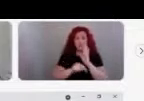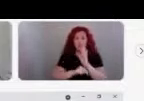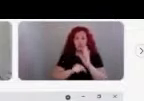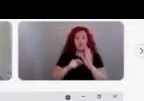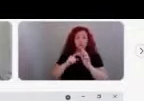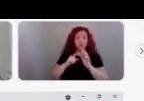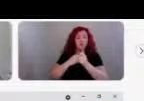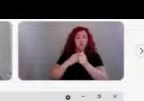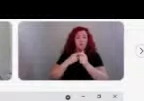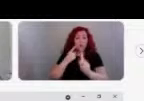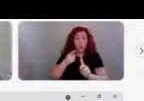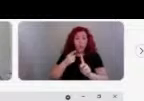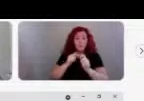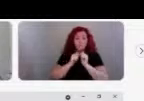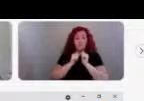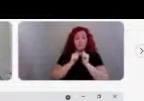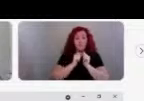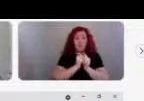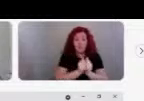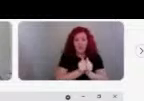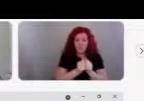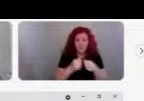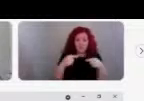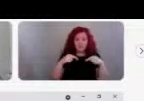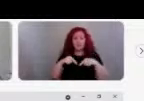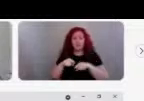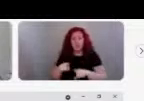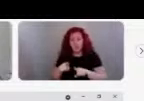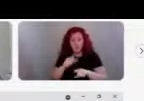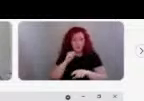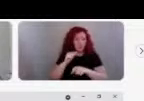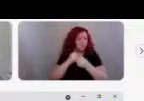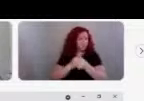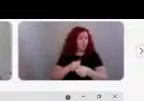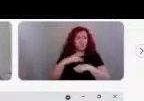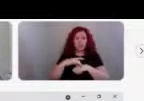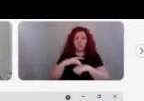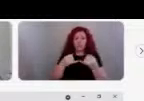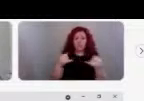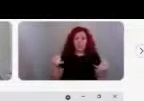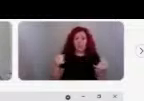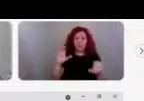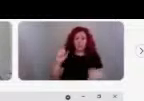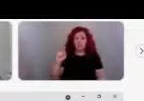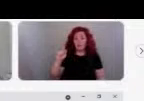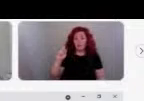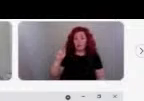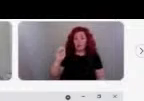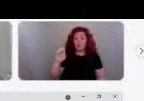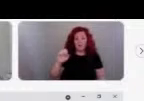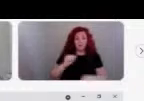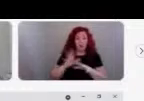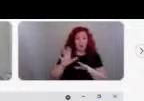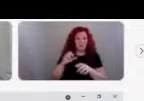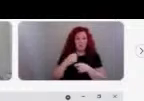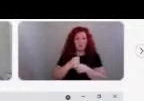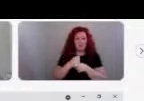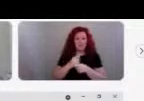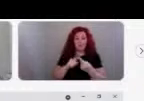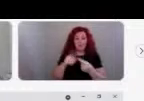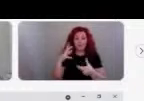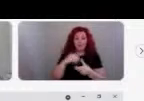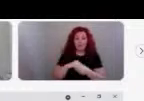compactness contiguousness it fails to follow the geographic boundaries of the catalina mountains and it's manufactured to